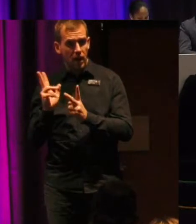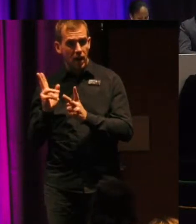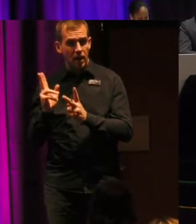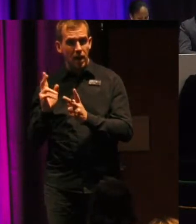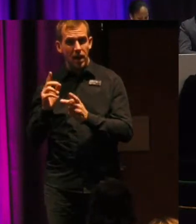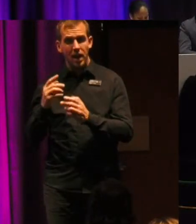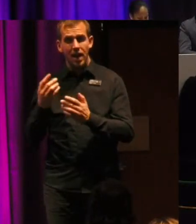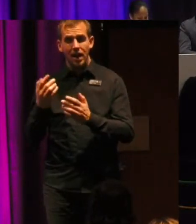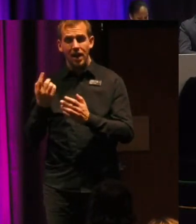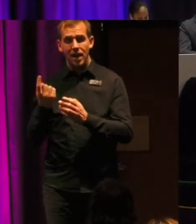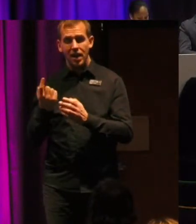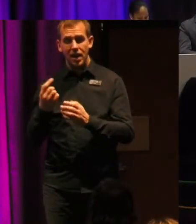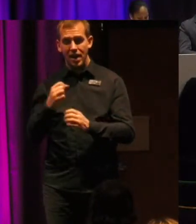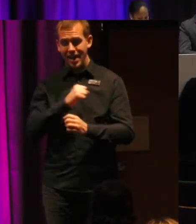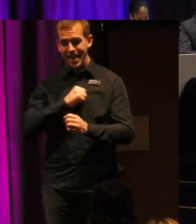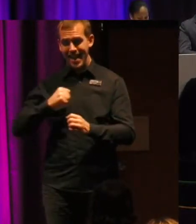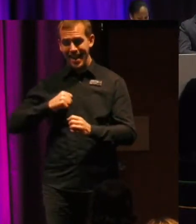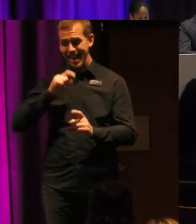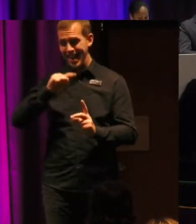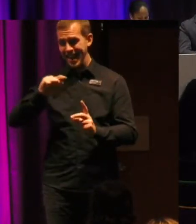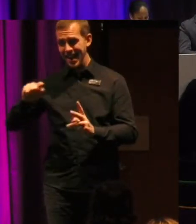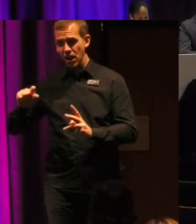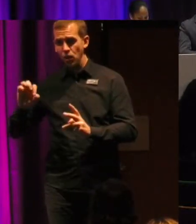make sure that democracy is